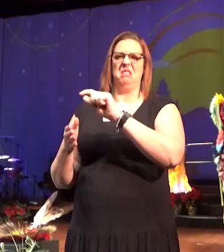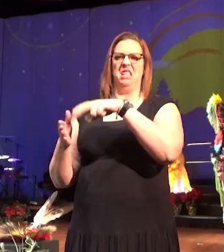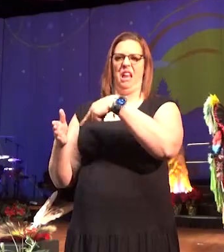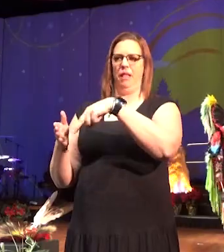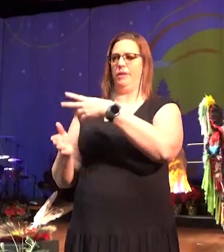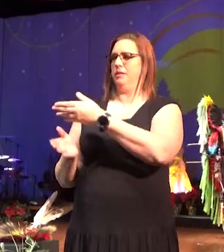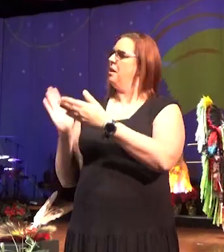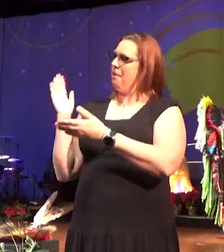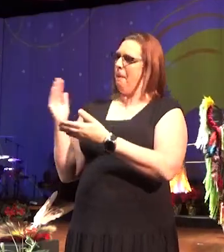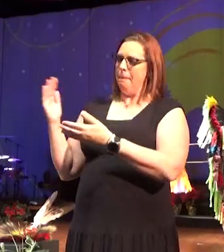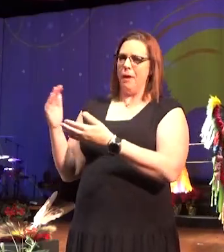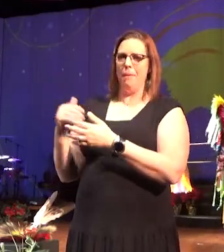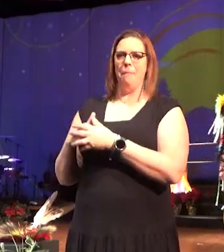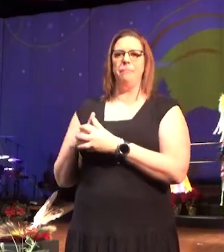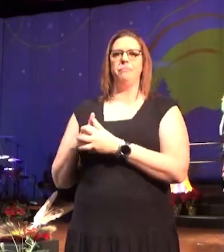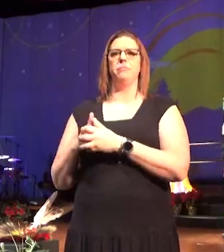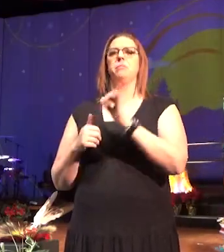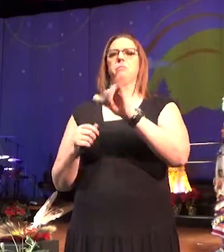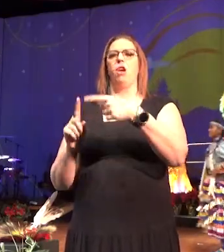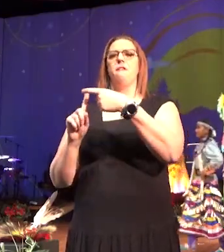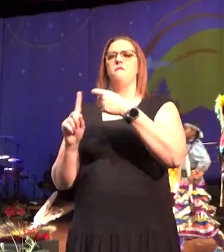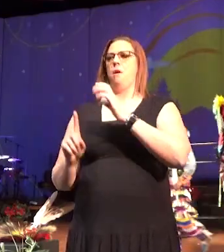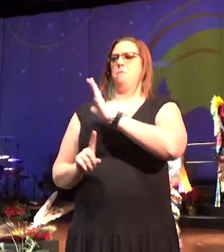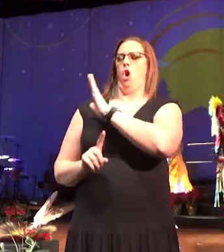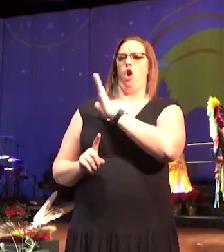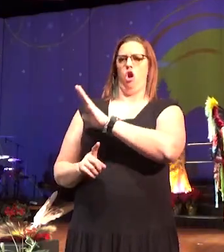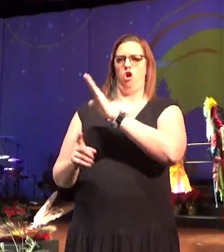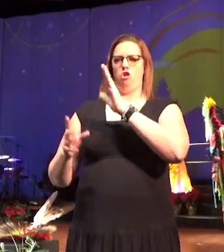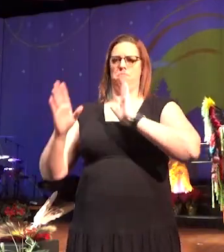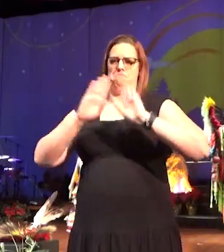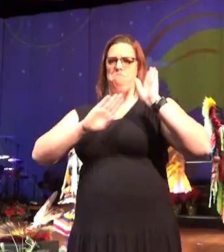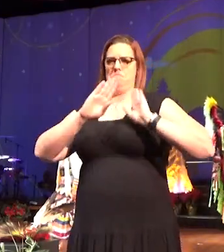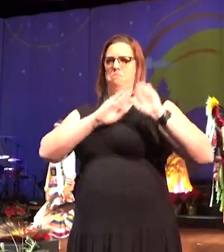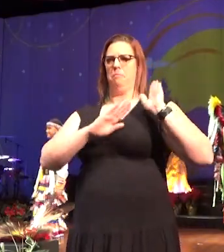And this style of dance comes from the Ojibwe people.